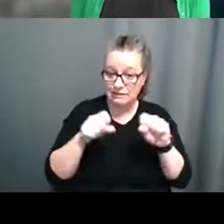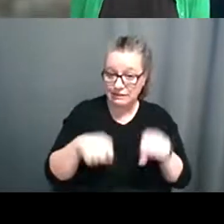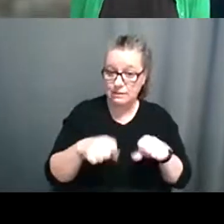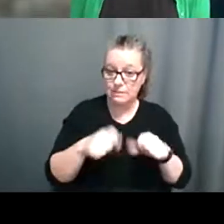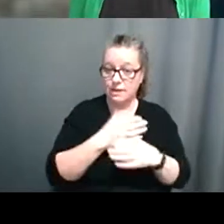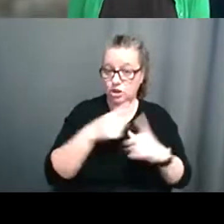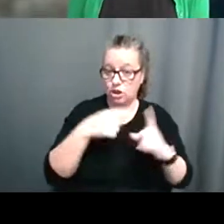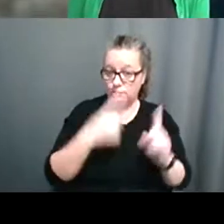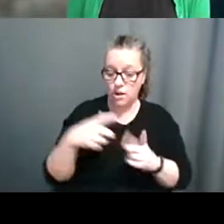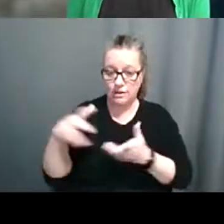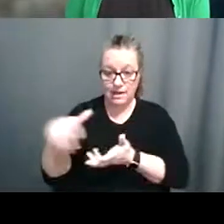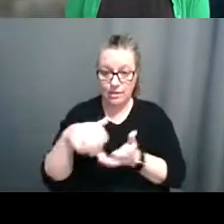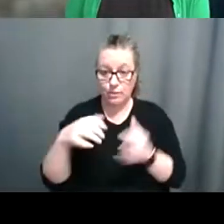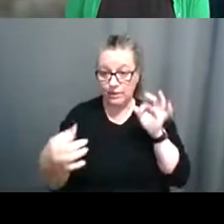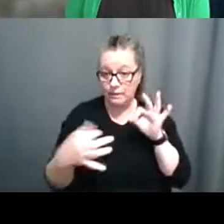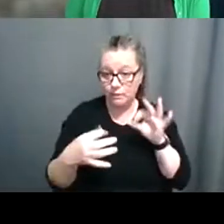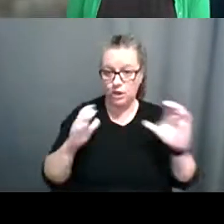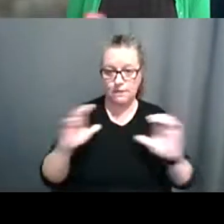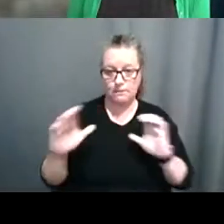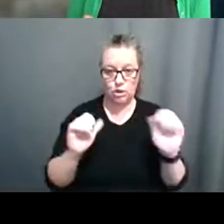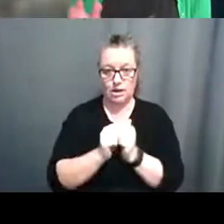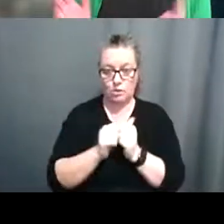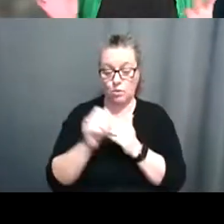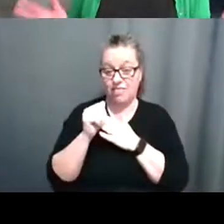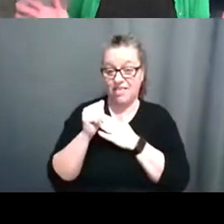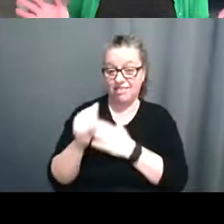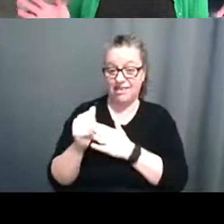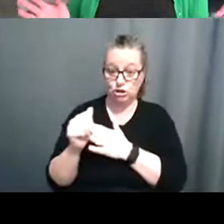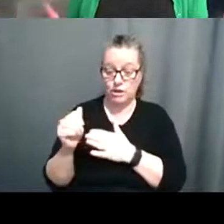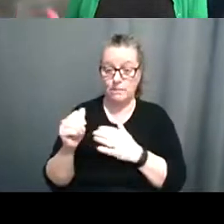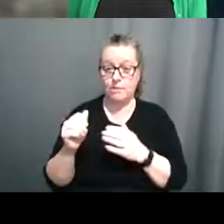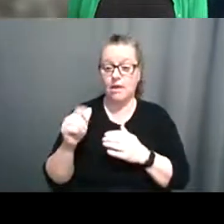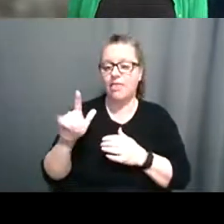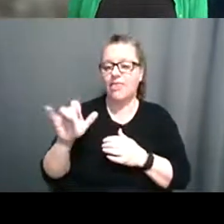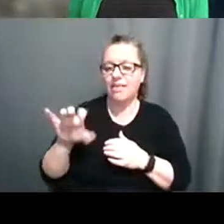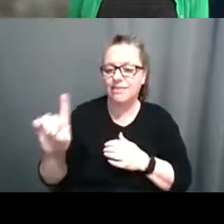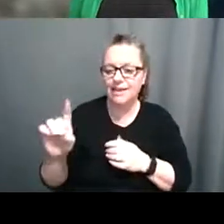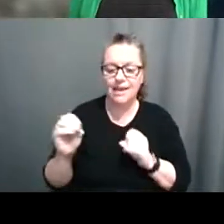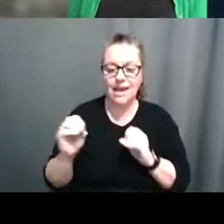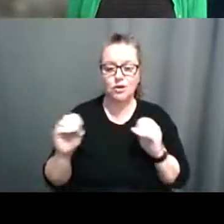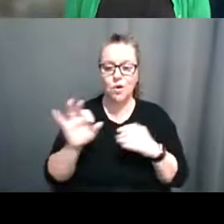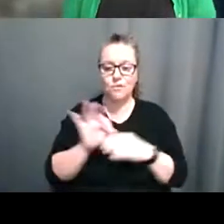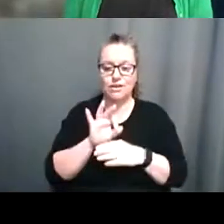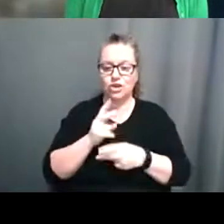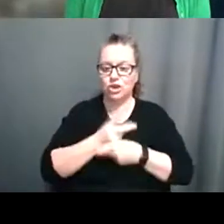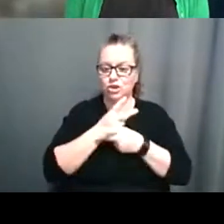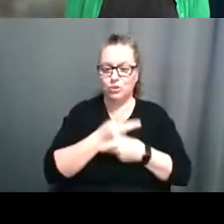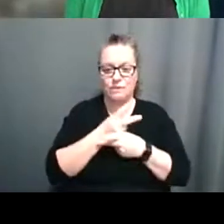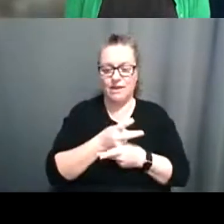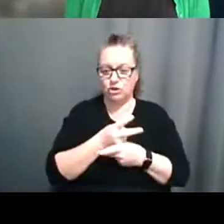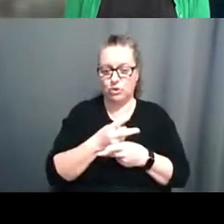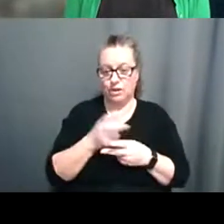and communicating with leadership. And the lead had no functional supervisory role over the others.